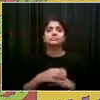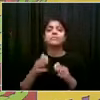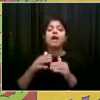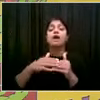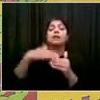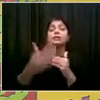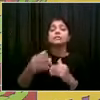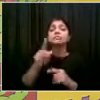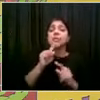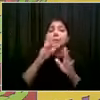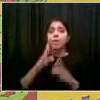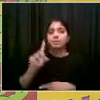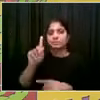Hey, Mayor, can you hear me? Yeah, Dave, how you doing today?